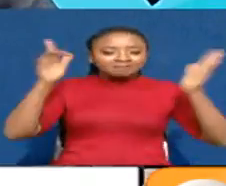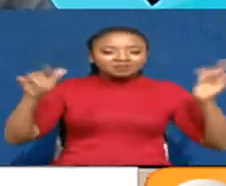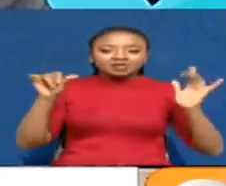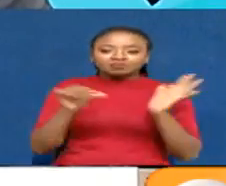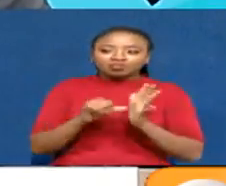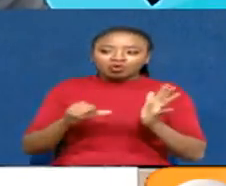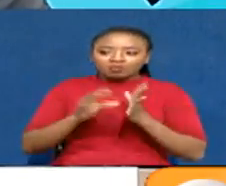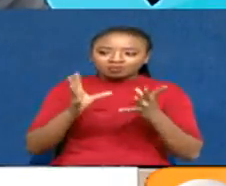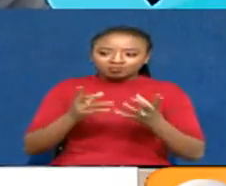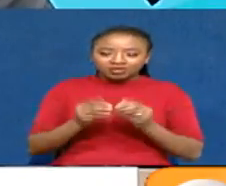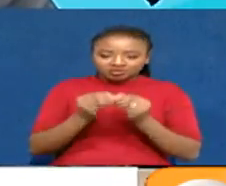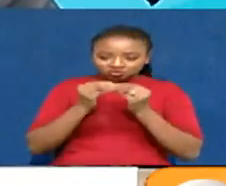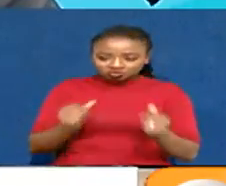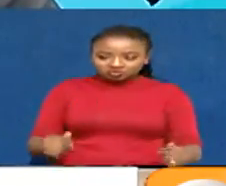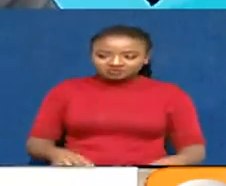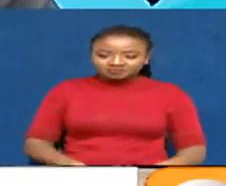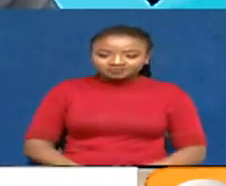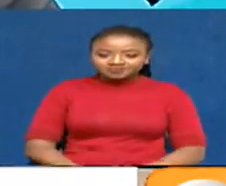we need to solve.